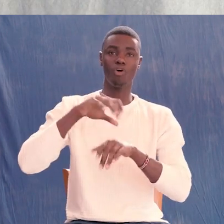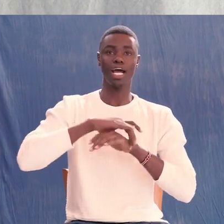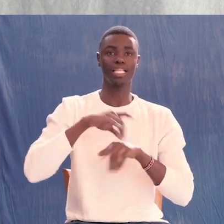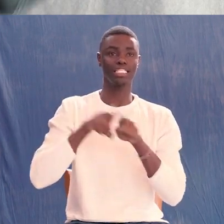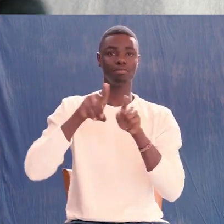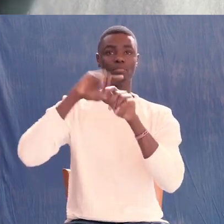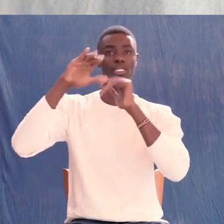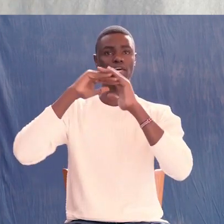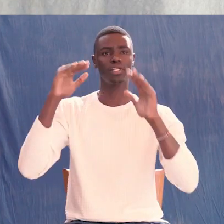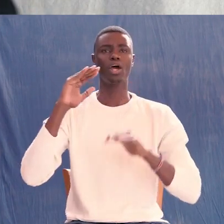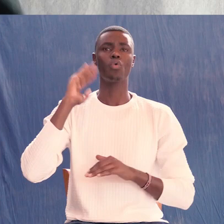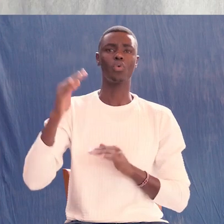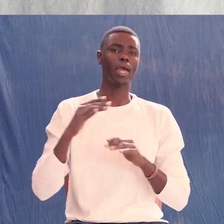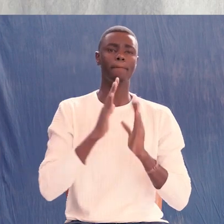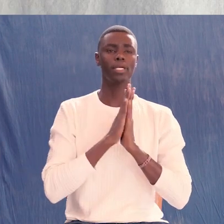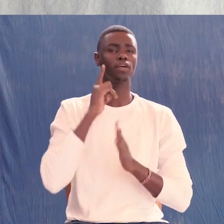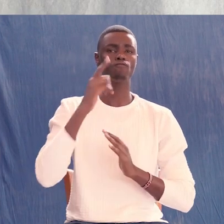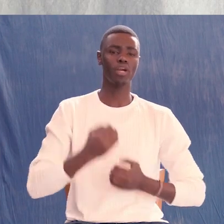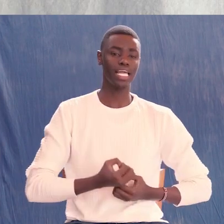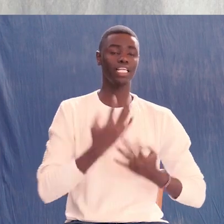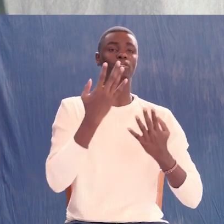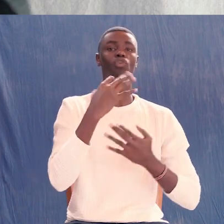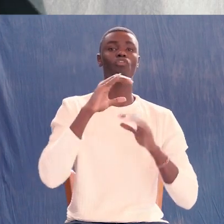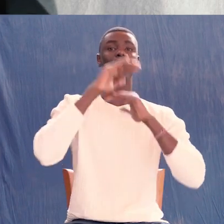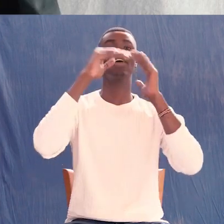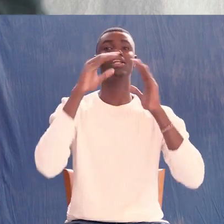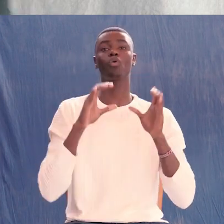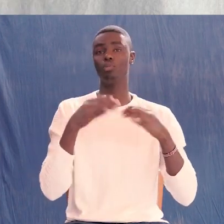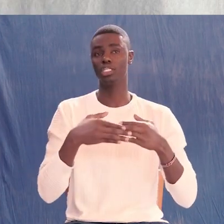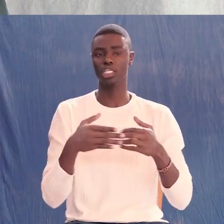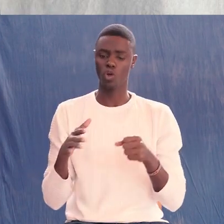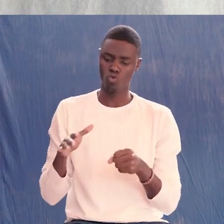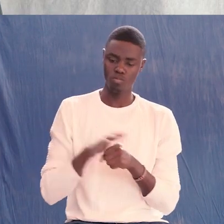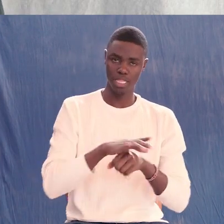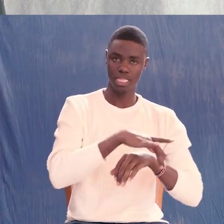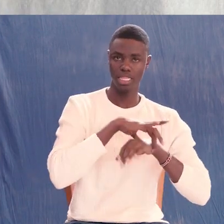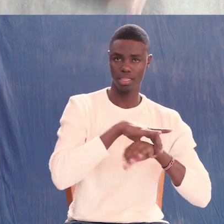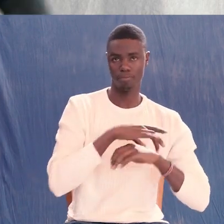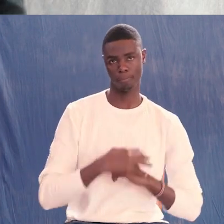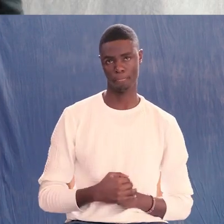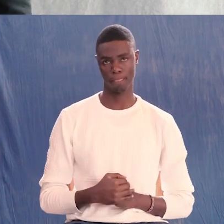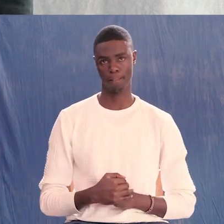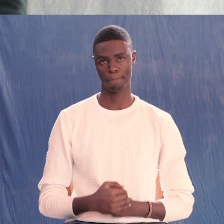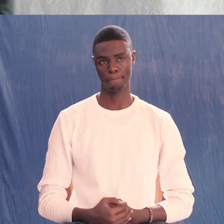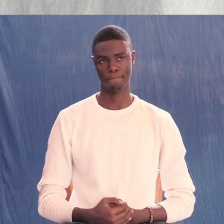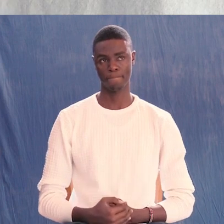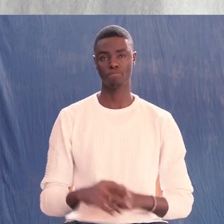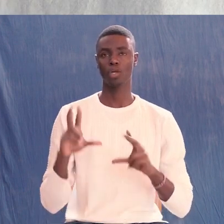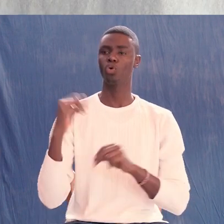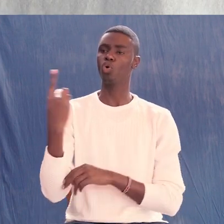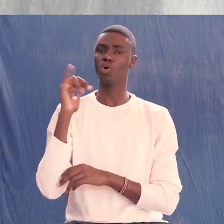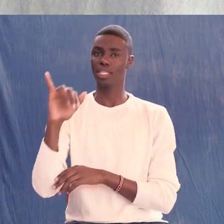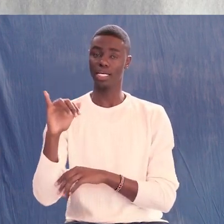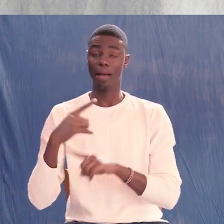praying for these expressions of heavenly communities to fill the earth. Not only that,